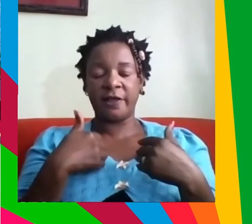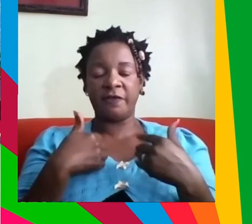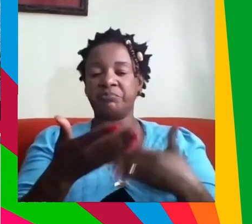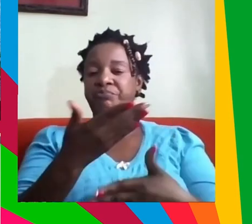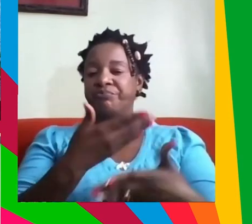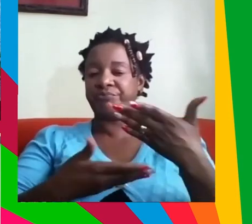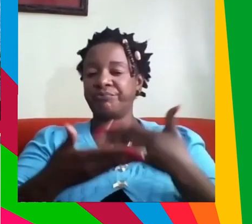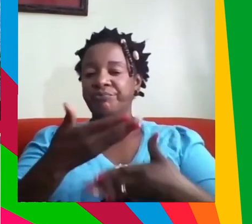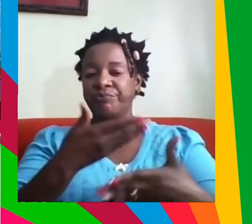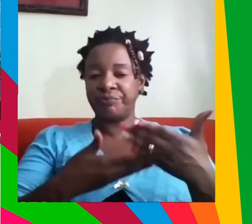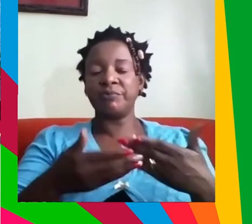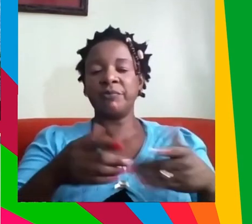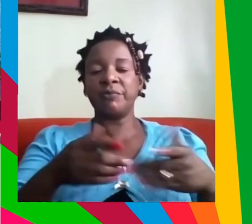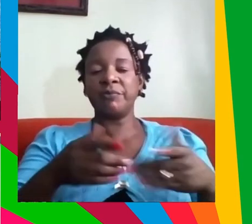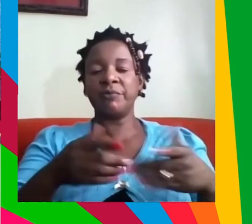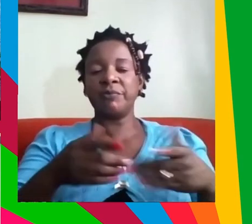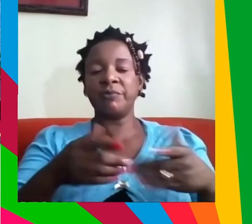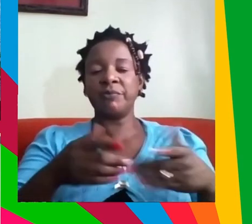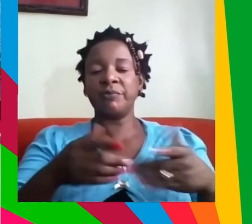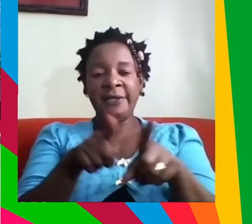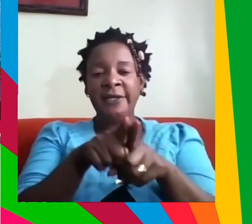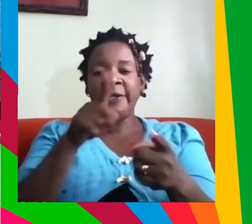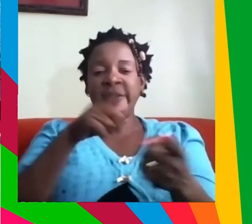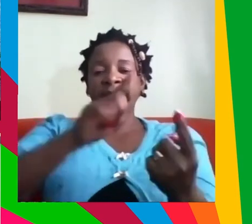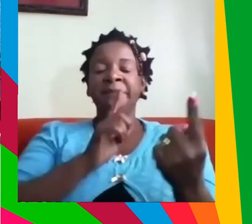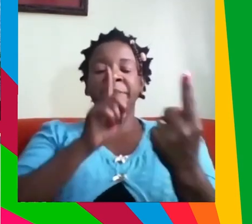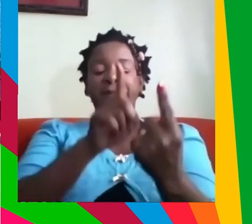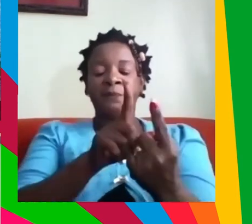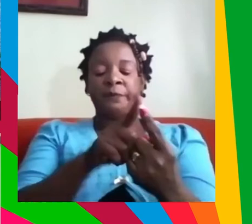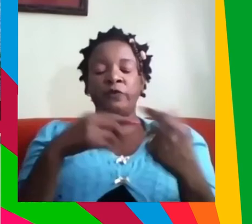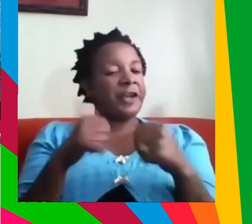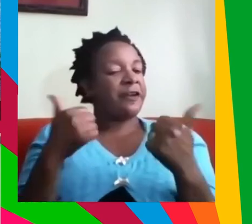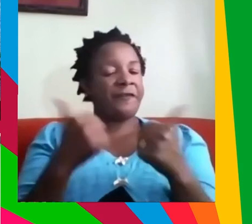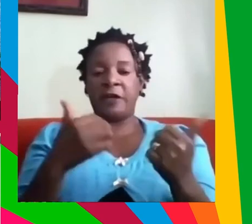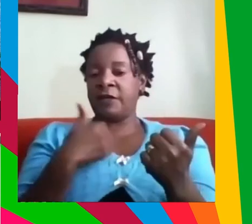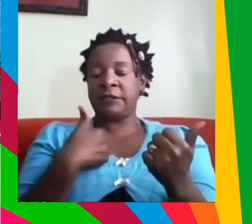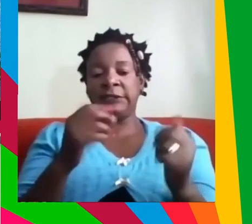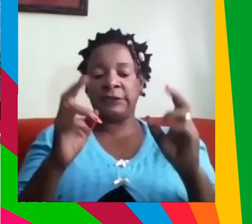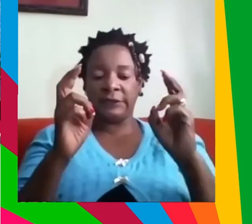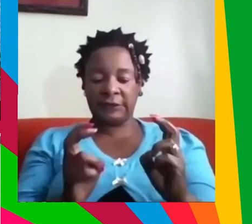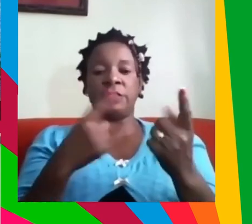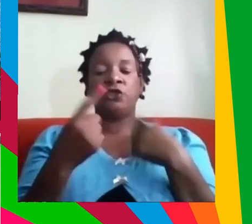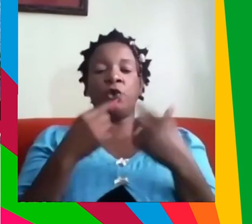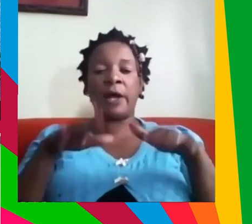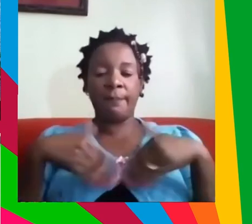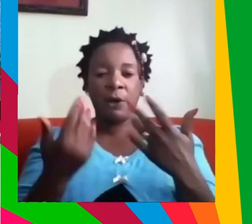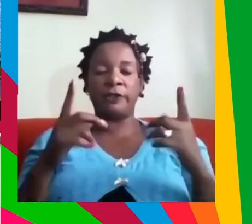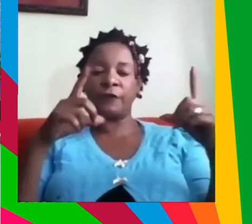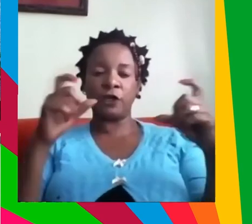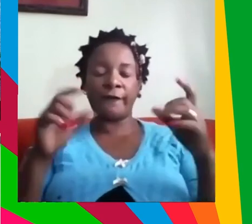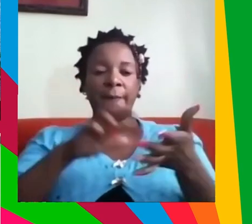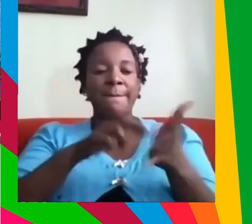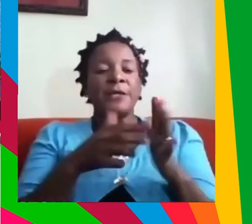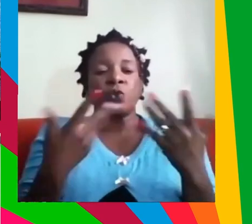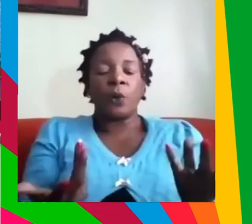And, you know, as many times as we've met and crossed paths, we've never actually had a sit down to talk about what photography means to each one of